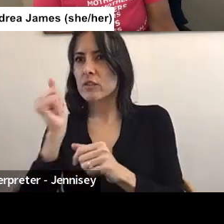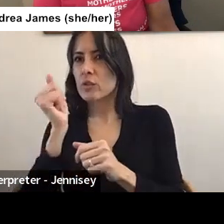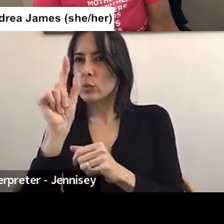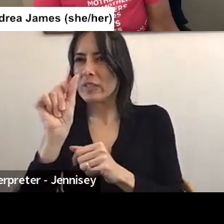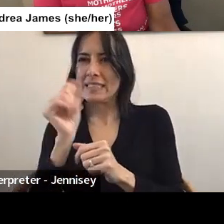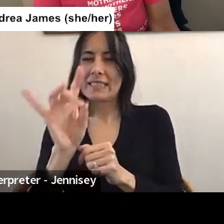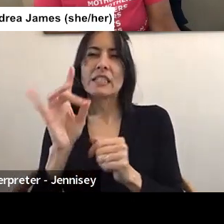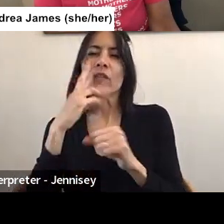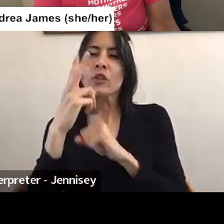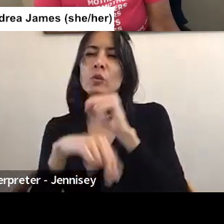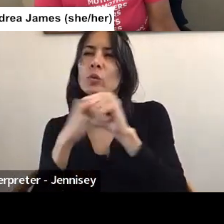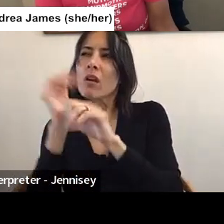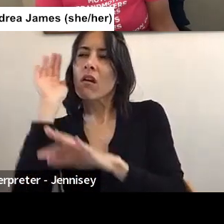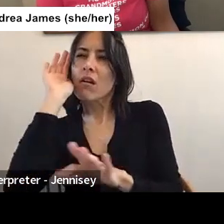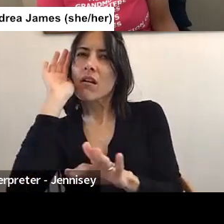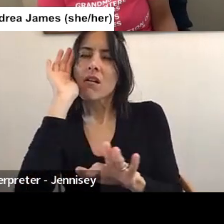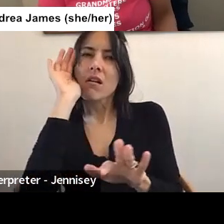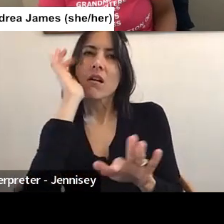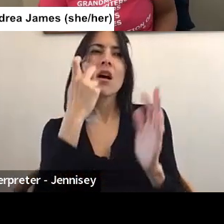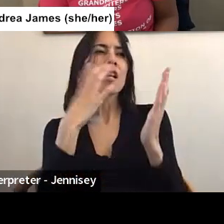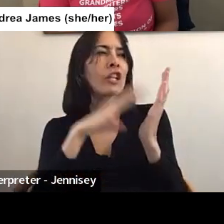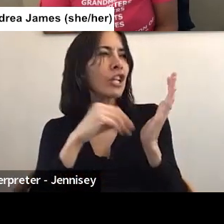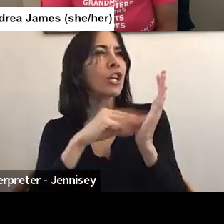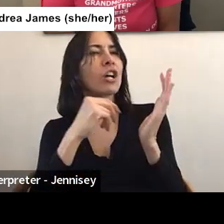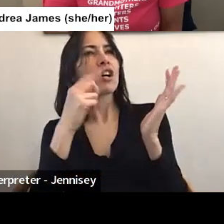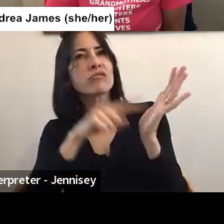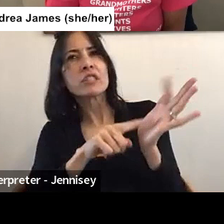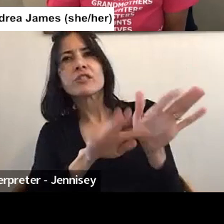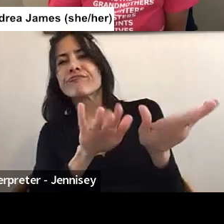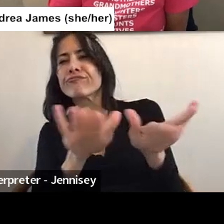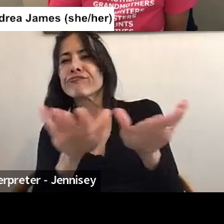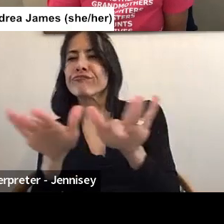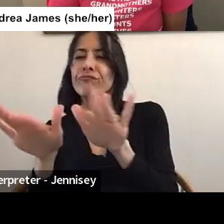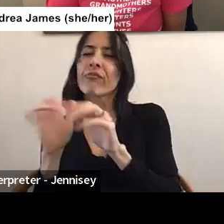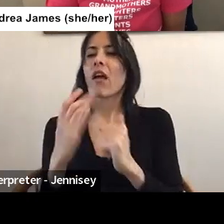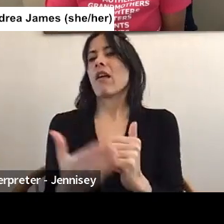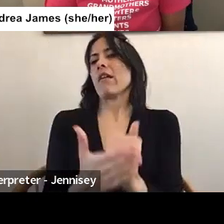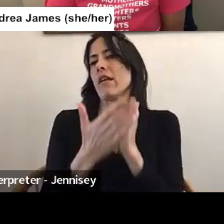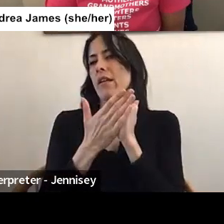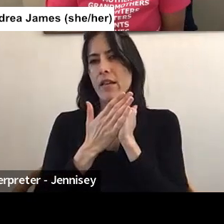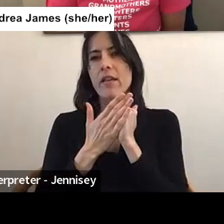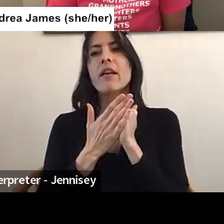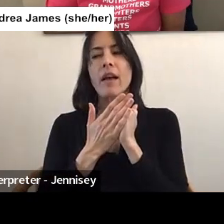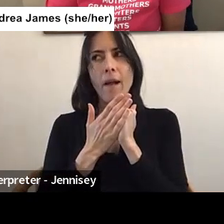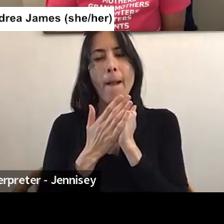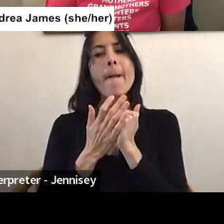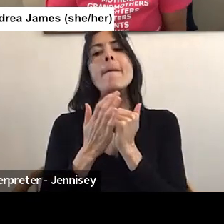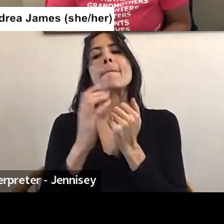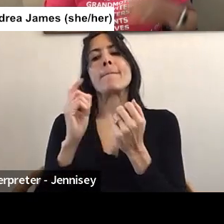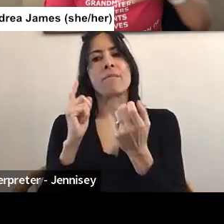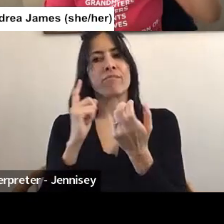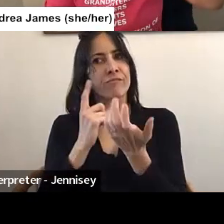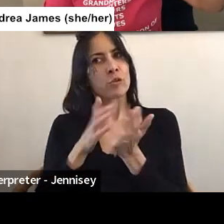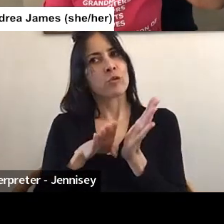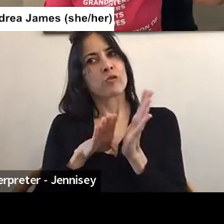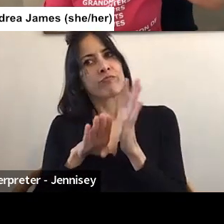information, participatory research, on the table. And that informed us of how we developed our second bucket of work. We